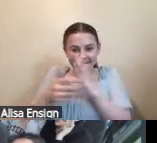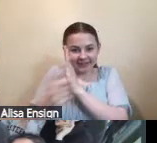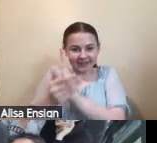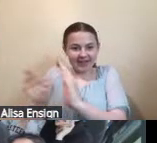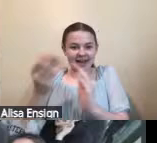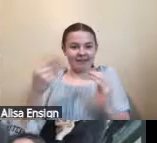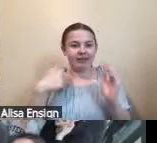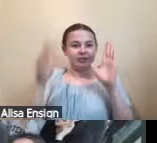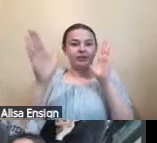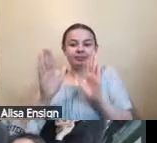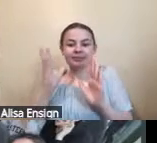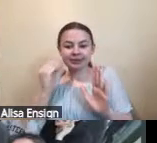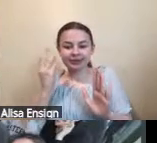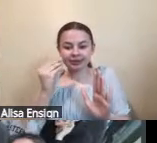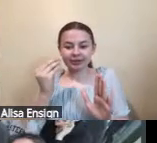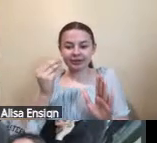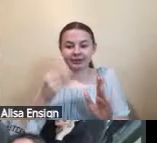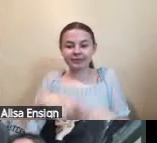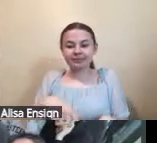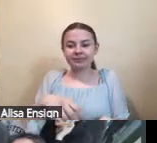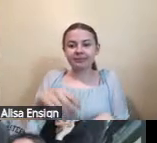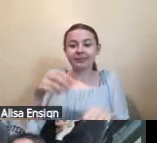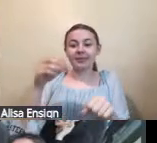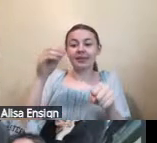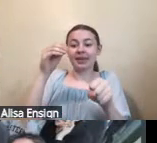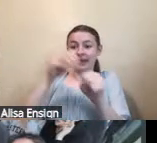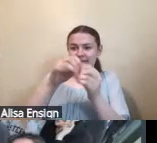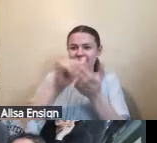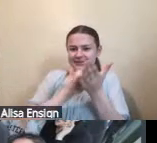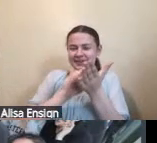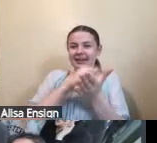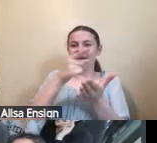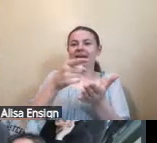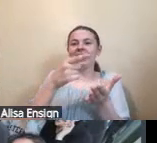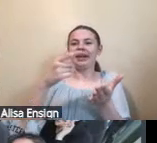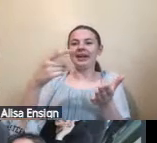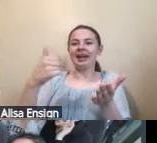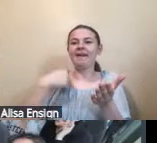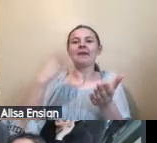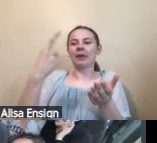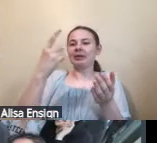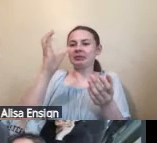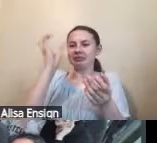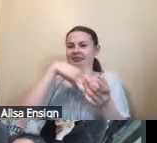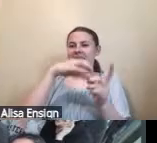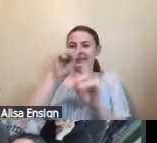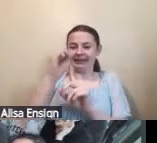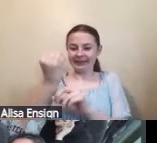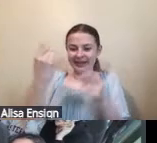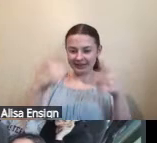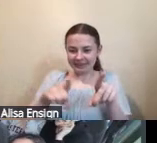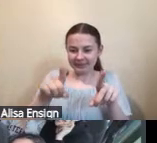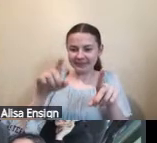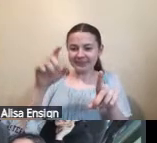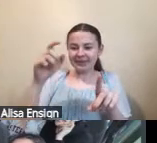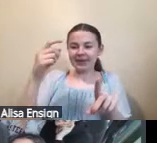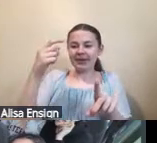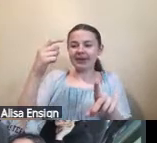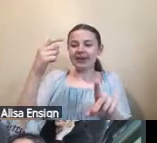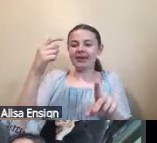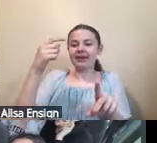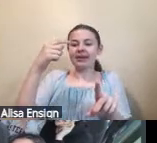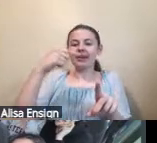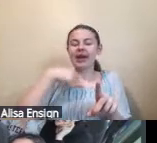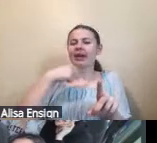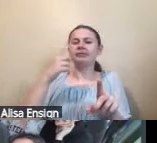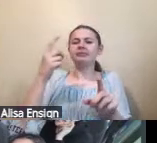to learn so many different life skills and have great experiences in New York. And there's one really